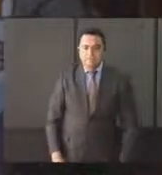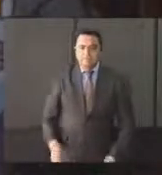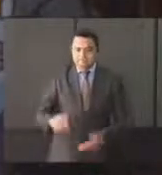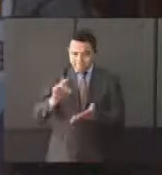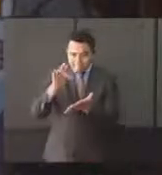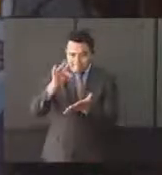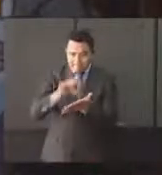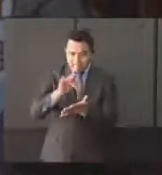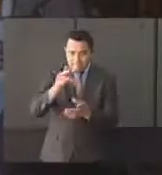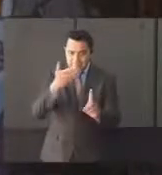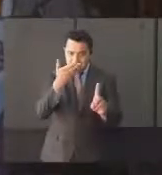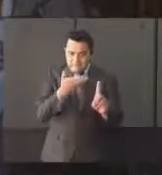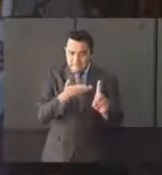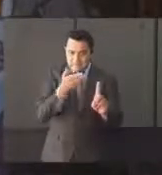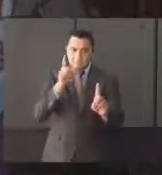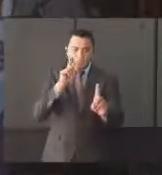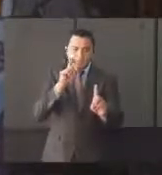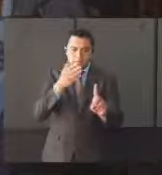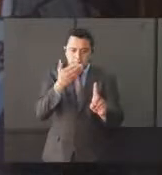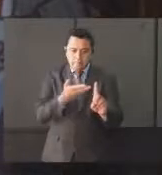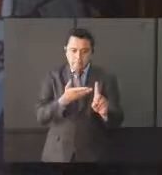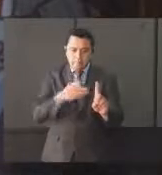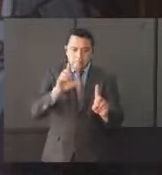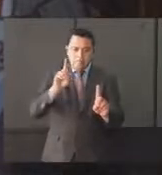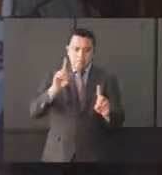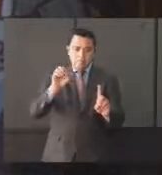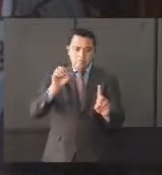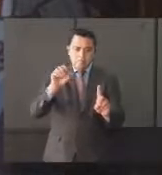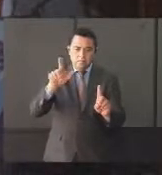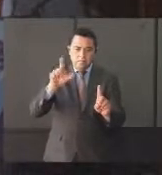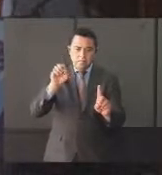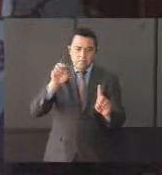you so much. Thank you.